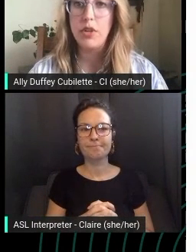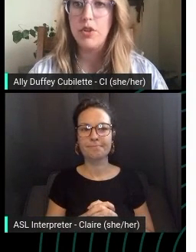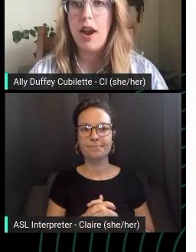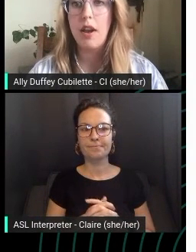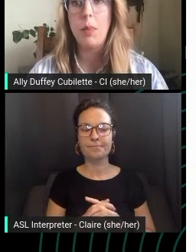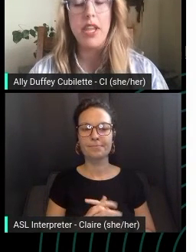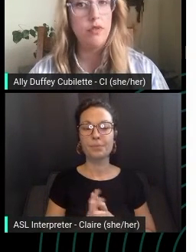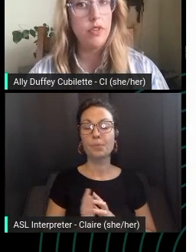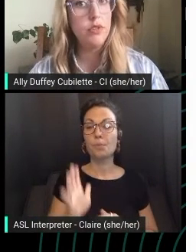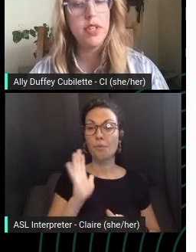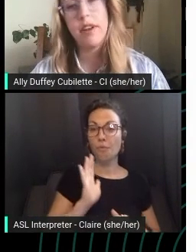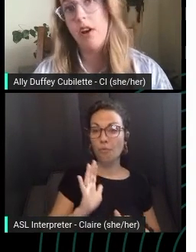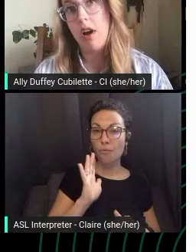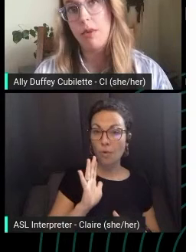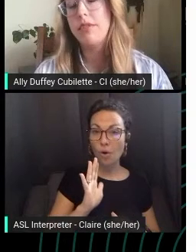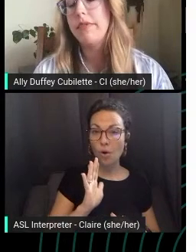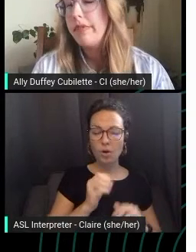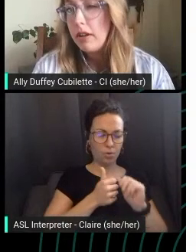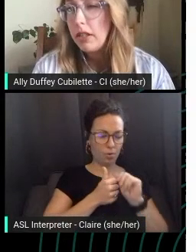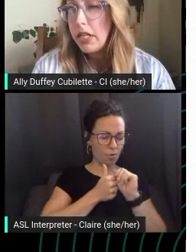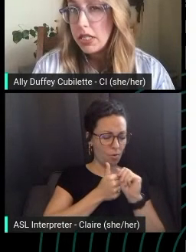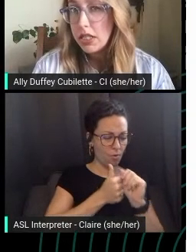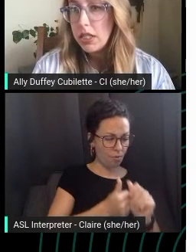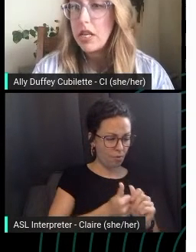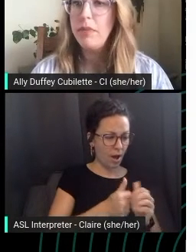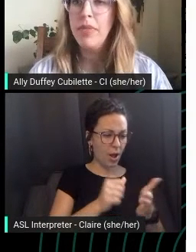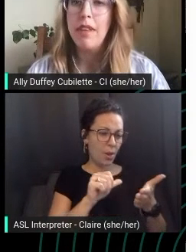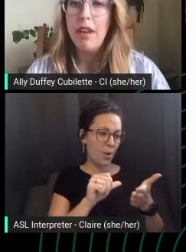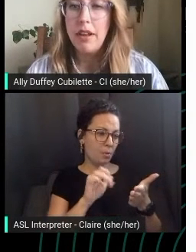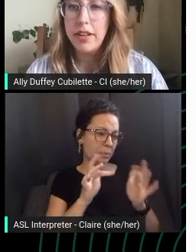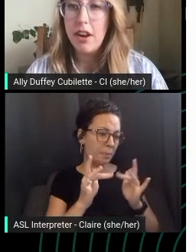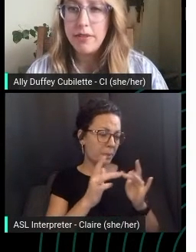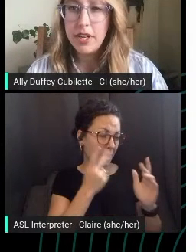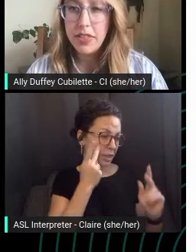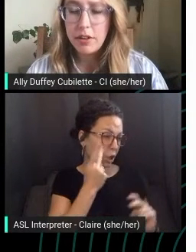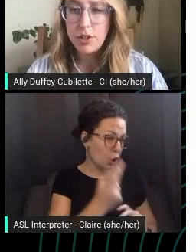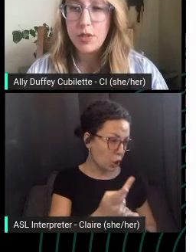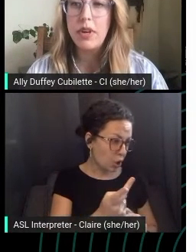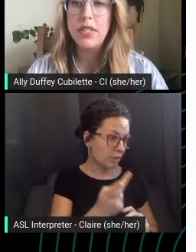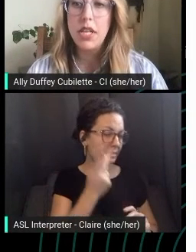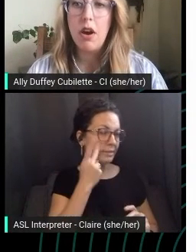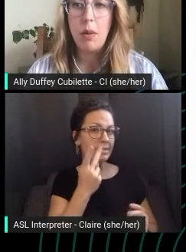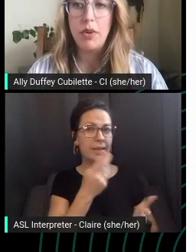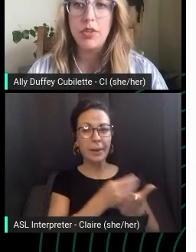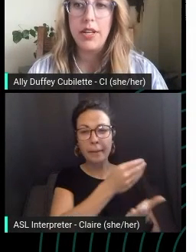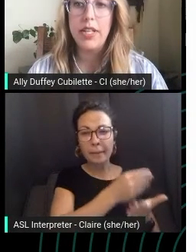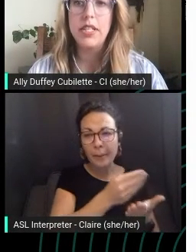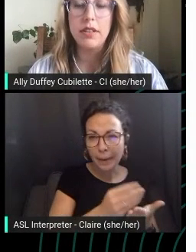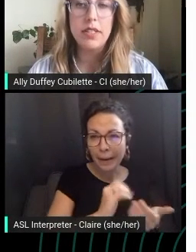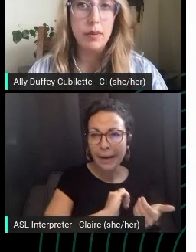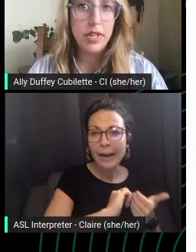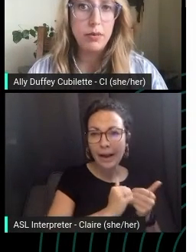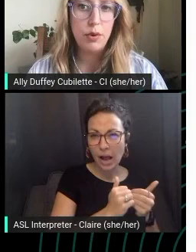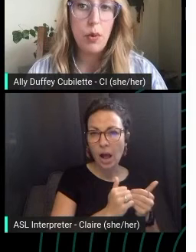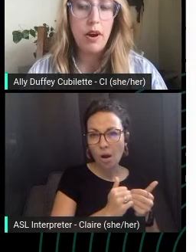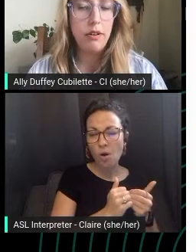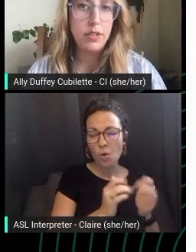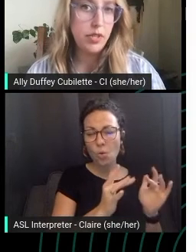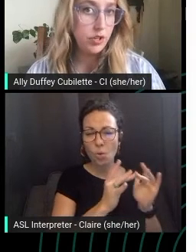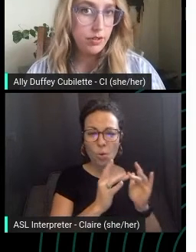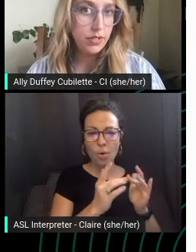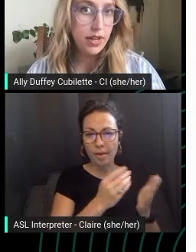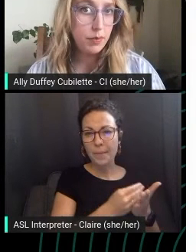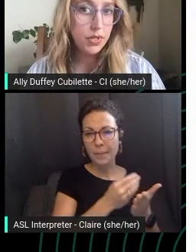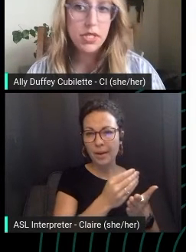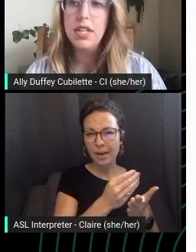Analytics would track page views and e-commerce fairly easily. And I caveat that just because e-commerce tracking does sometimes require